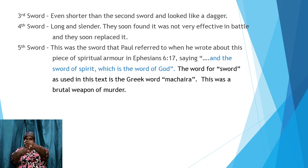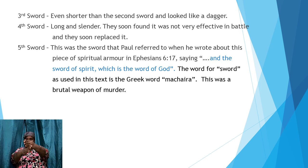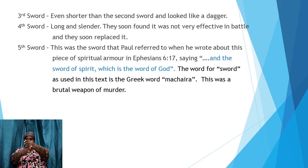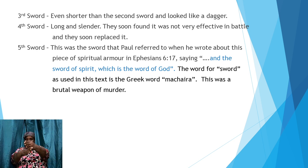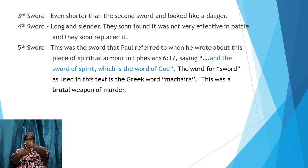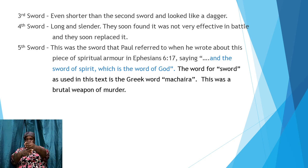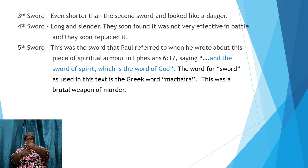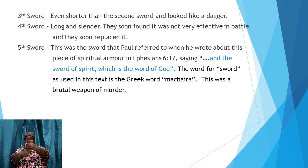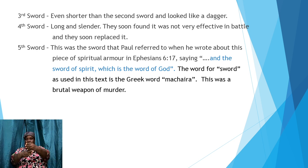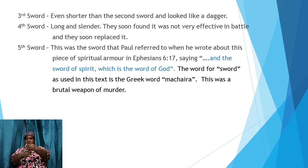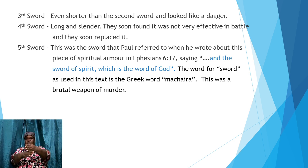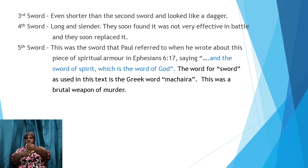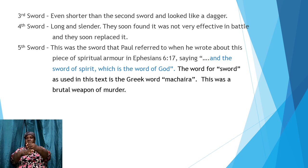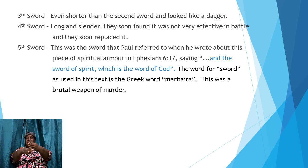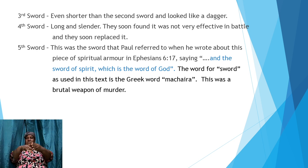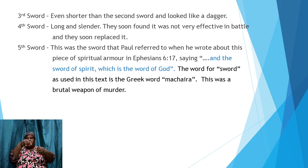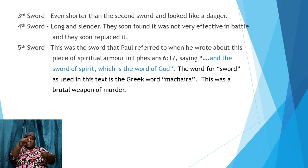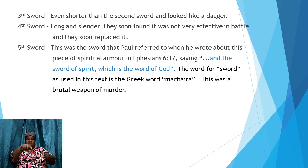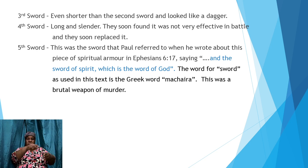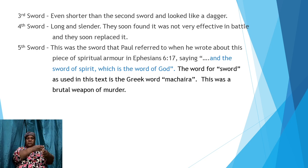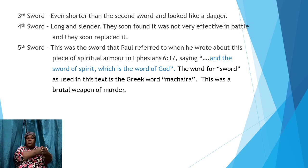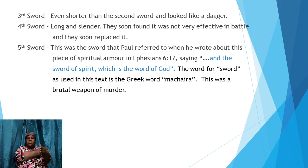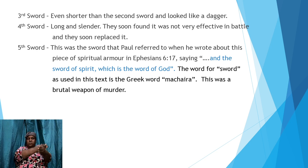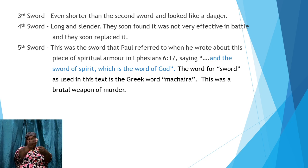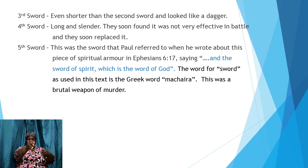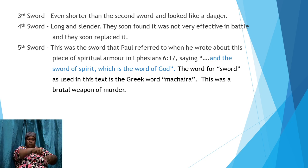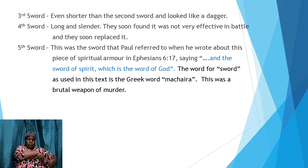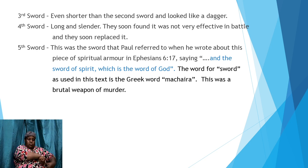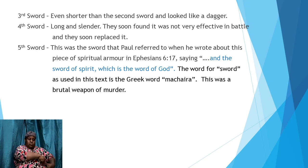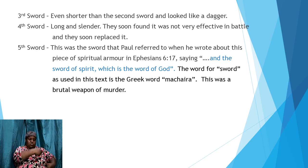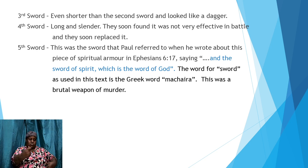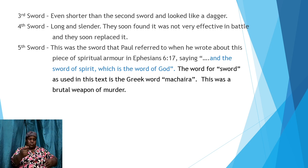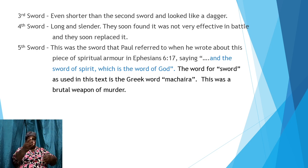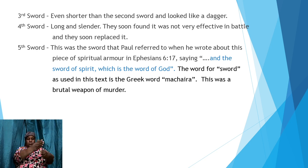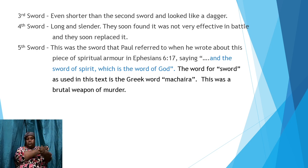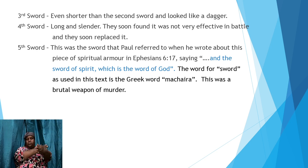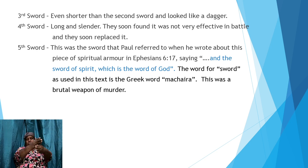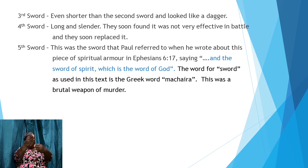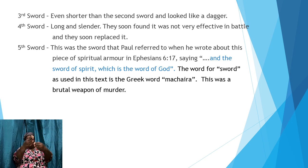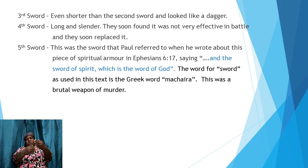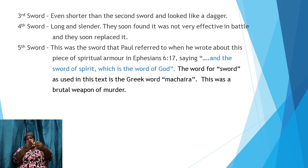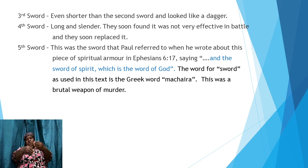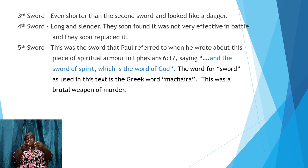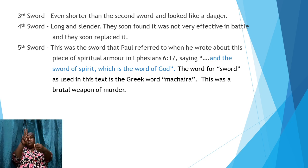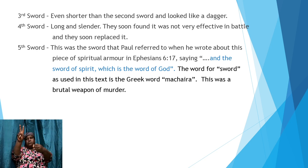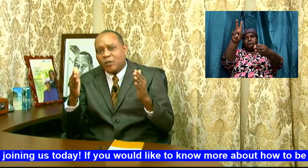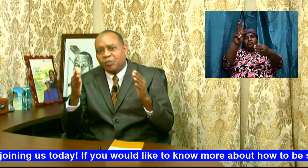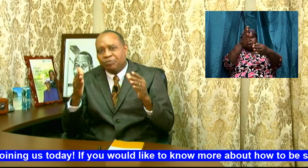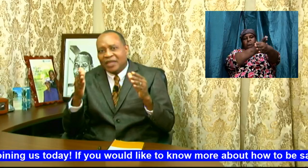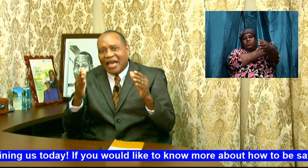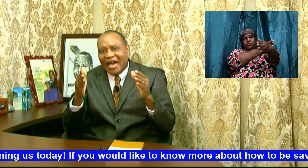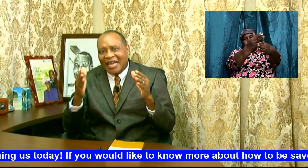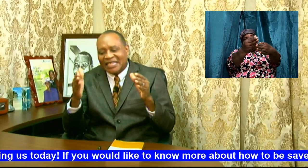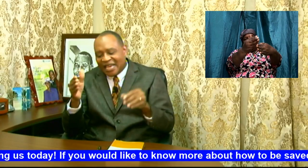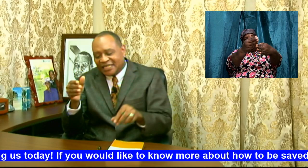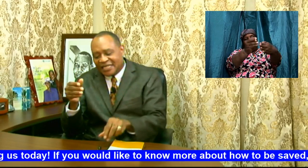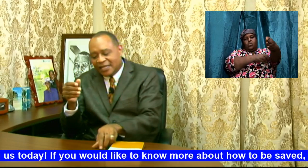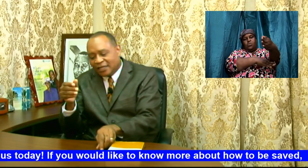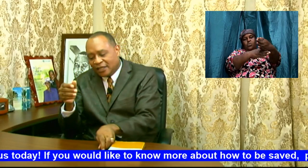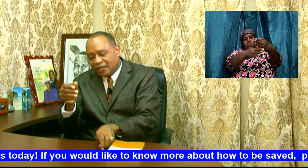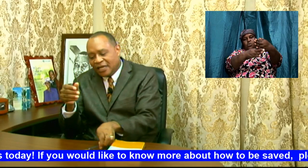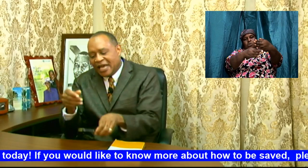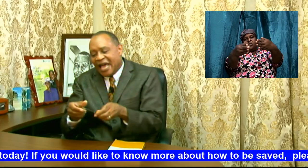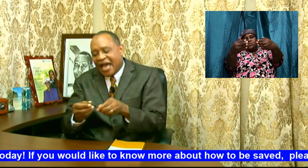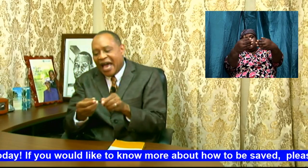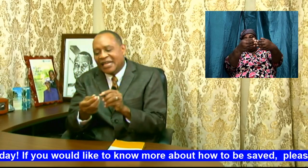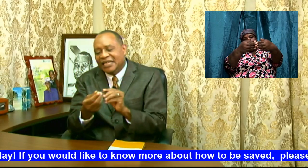This sword was sharpened on both sides. And as I said,